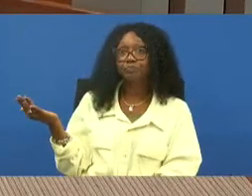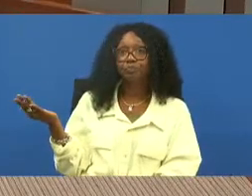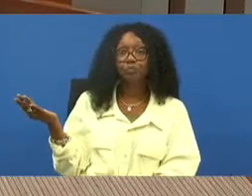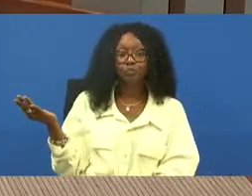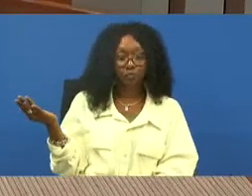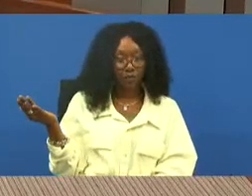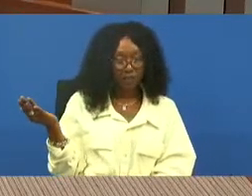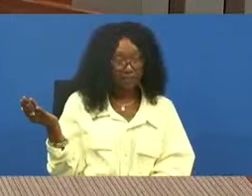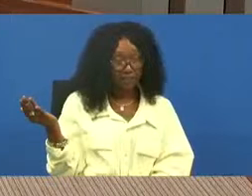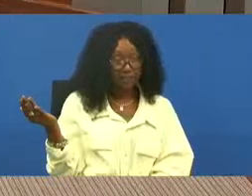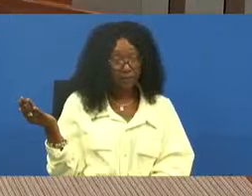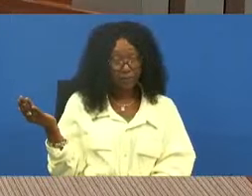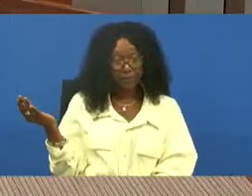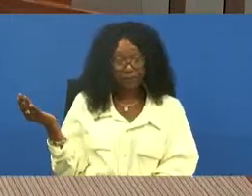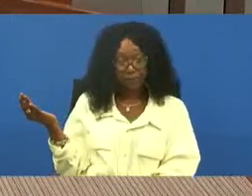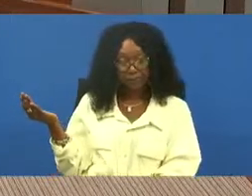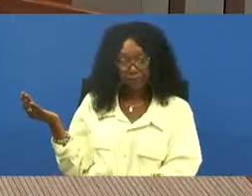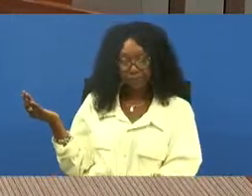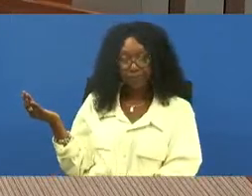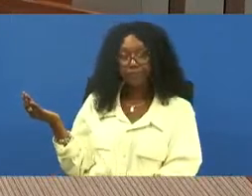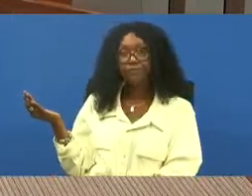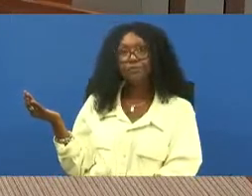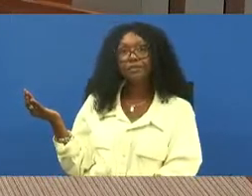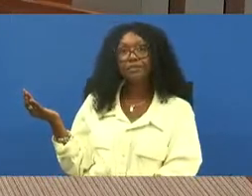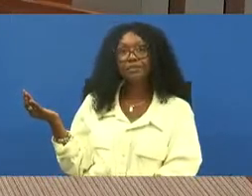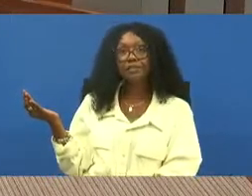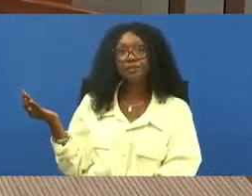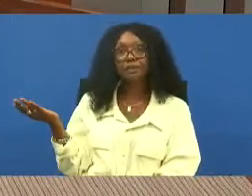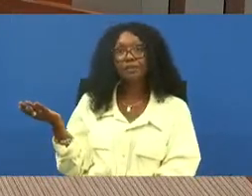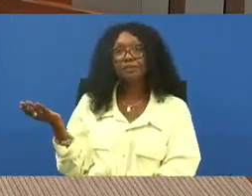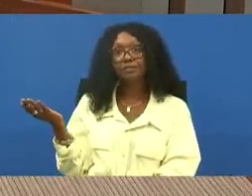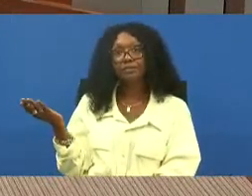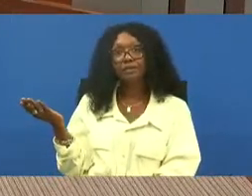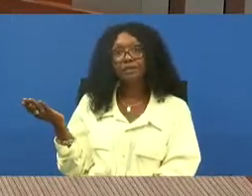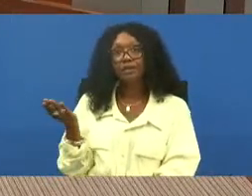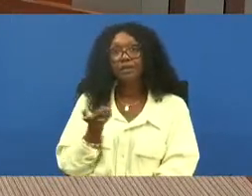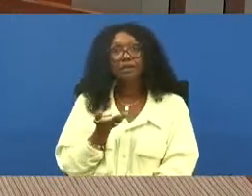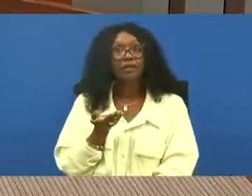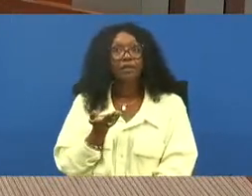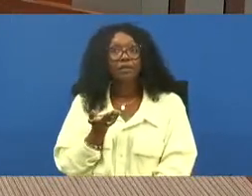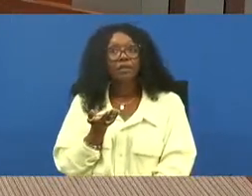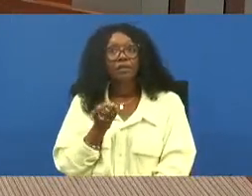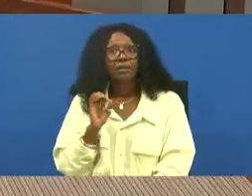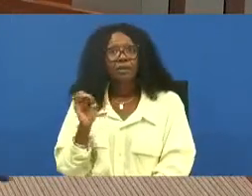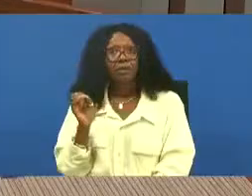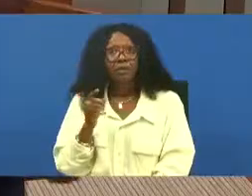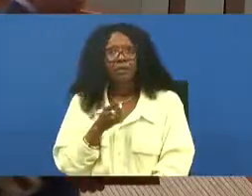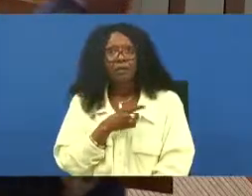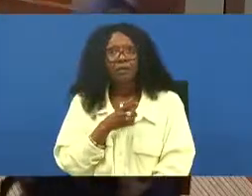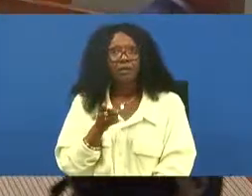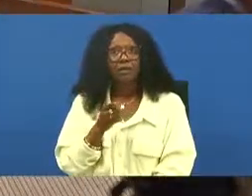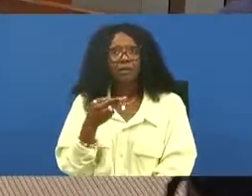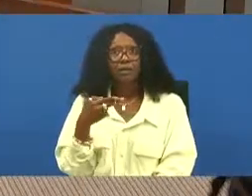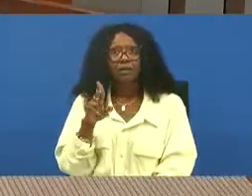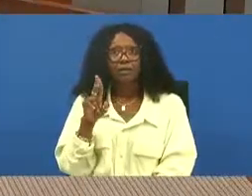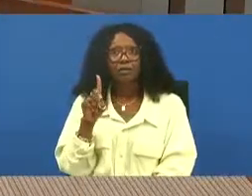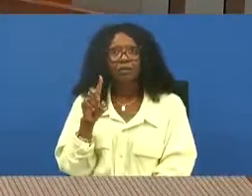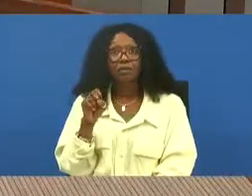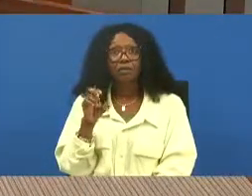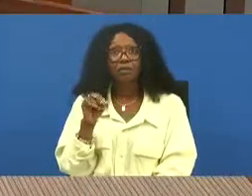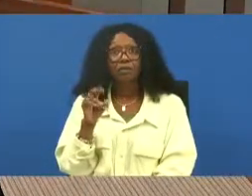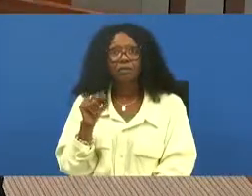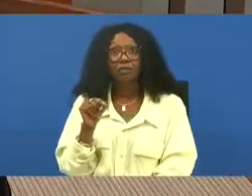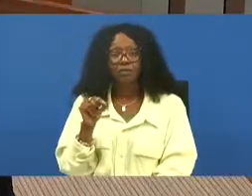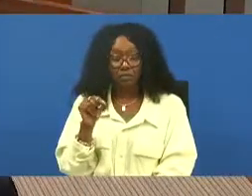Dwight, did you want to? Yeah. Councilman Hudson? Oh, sorry. Seeing none, we'll go to Councilman Hudson.